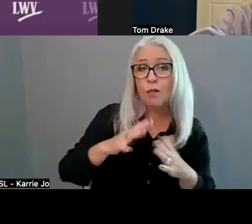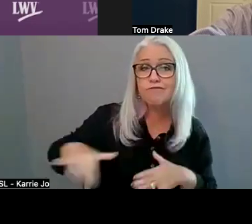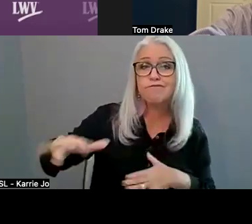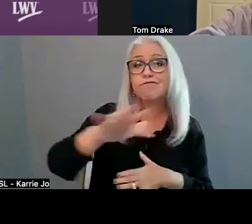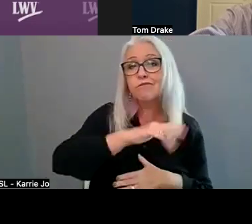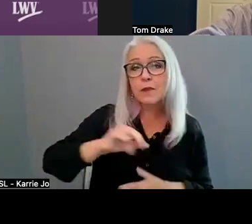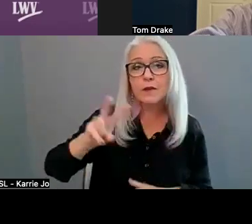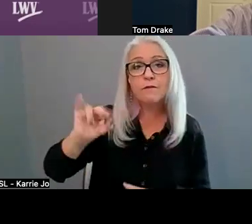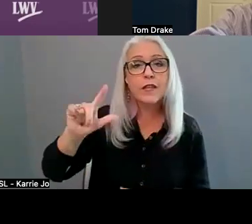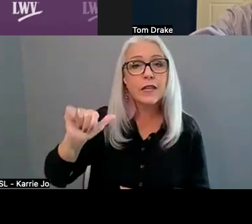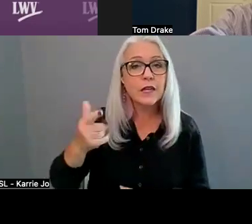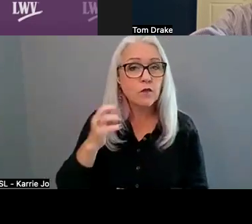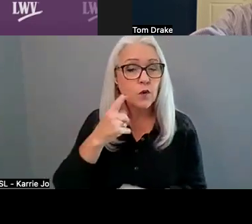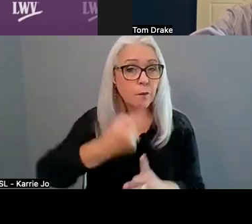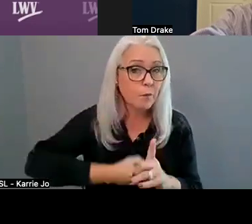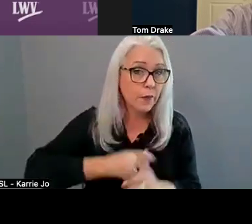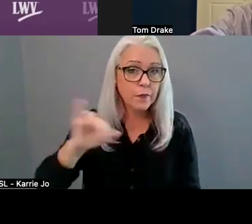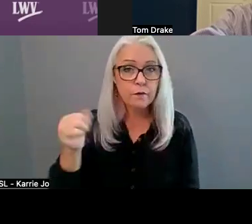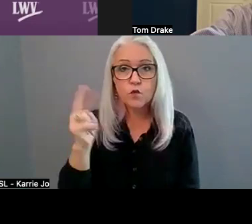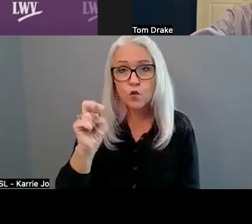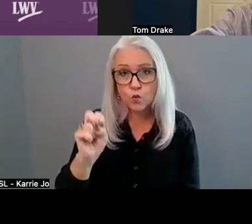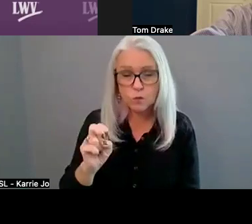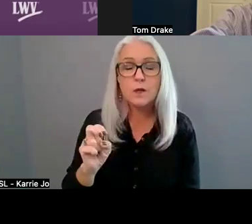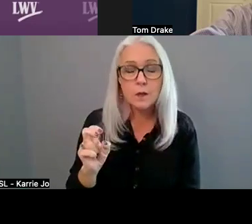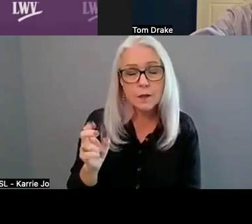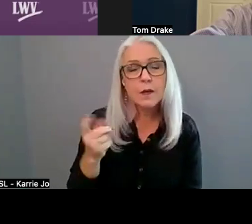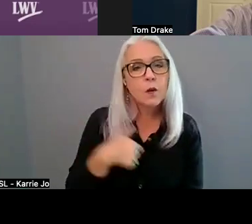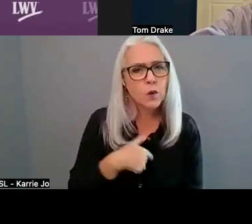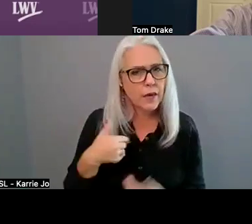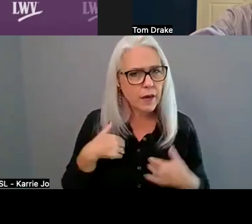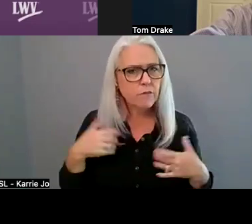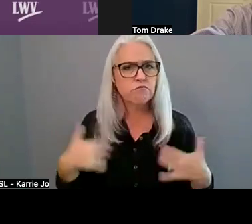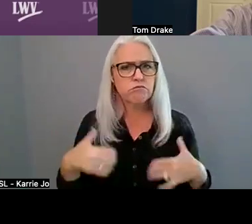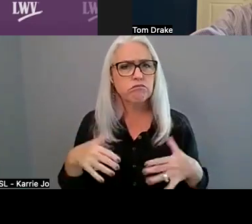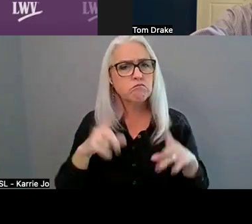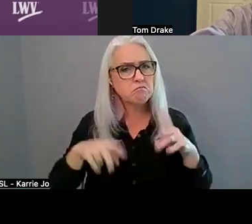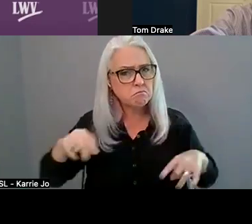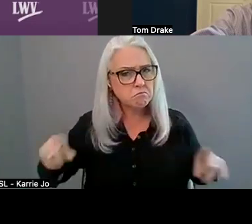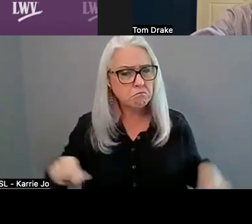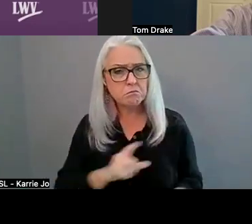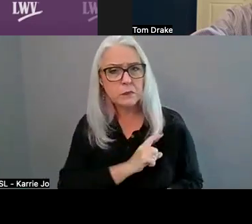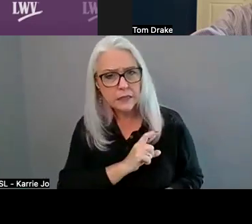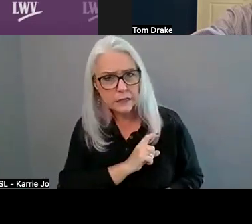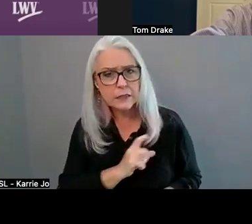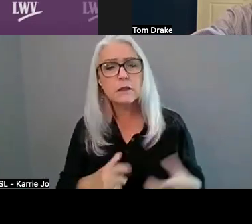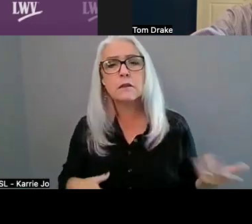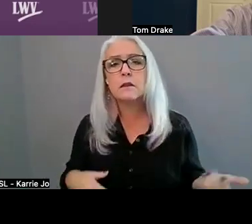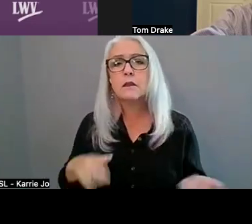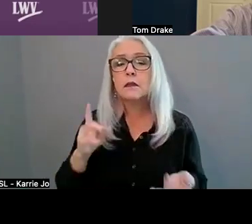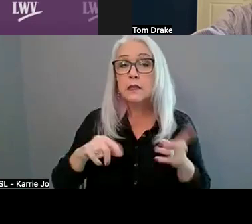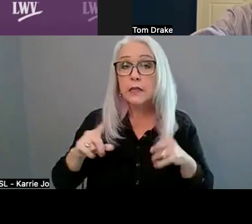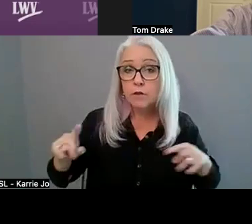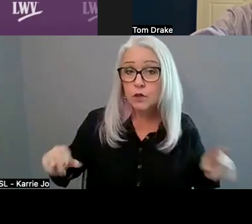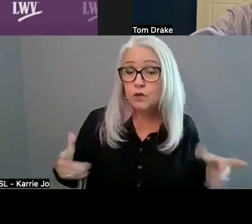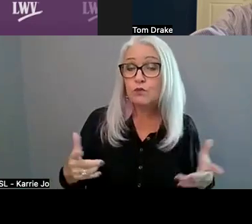month of June. We have a very diverse police force and very diverse team